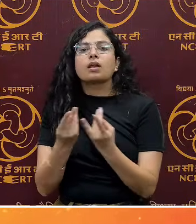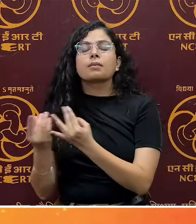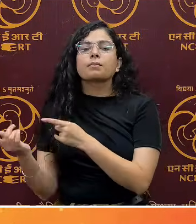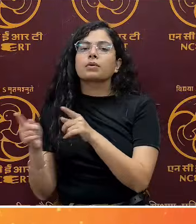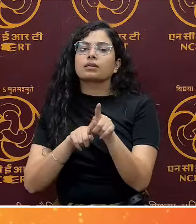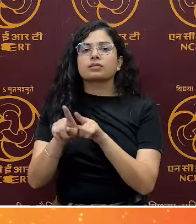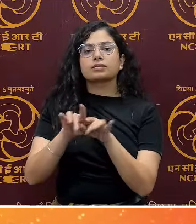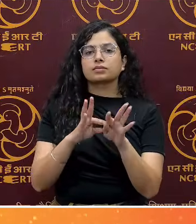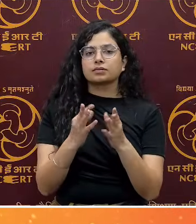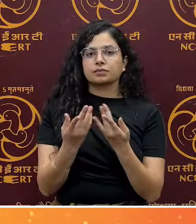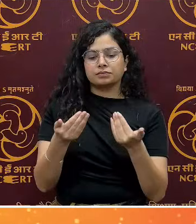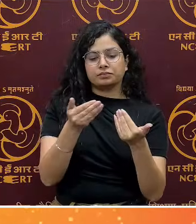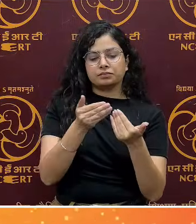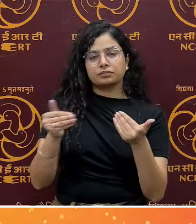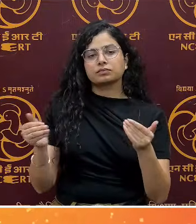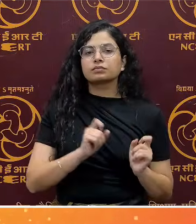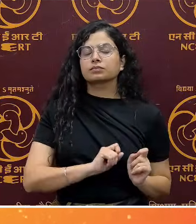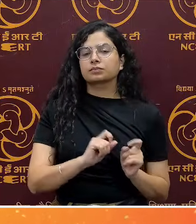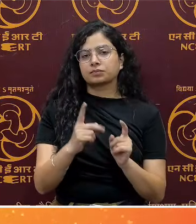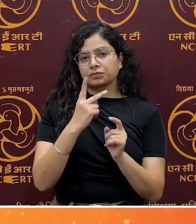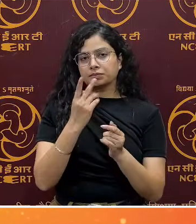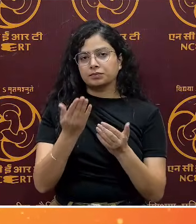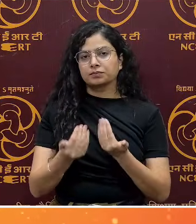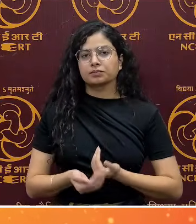this is a sequence.